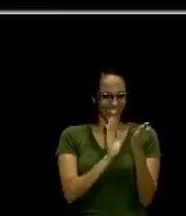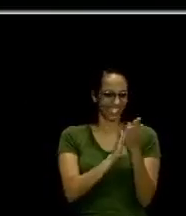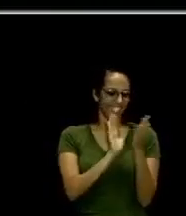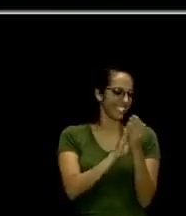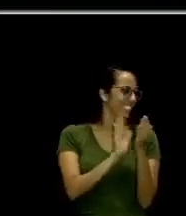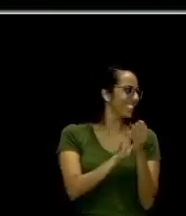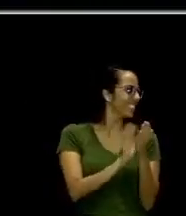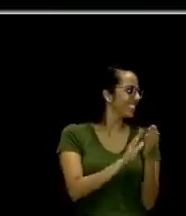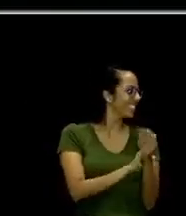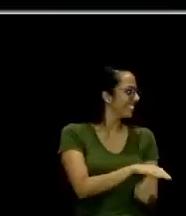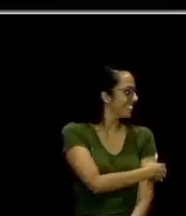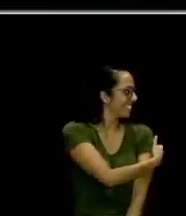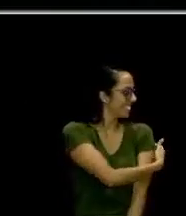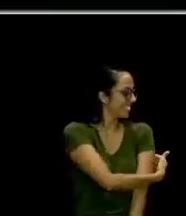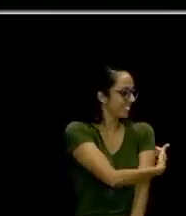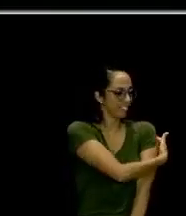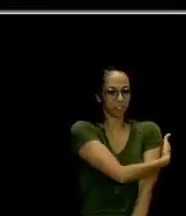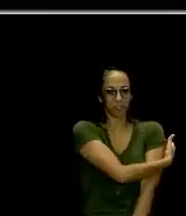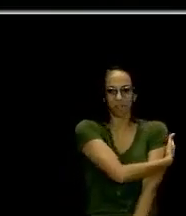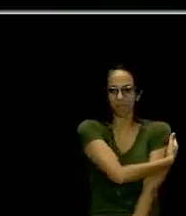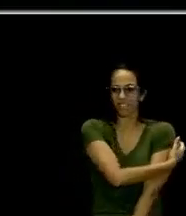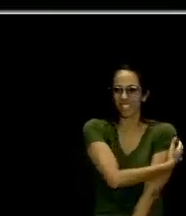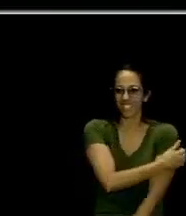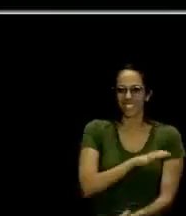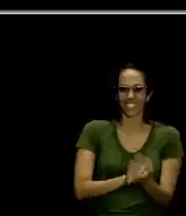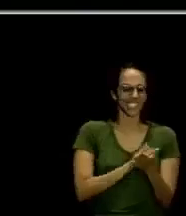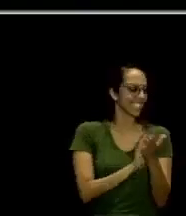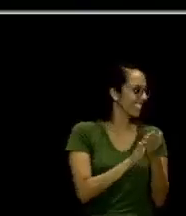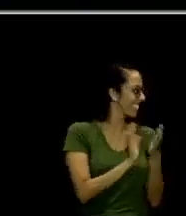Look at that. A lot of people must go to Zumba.